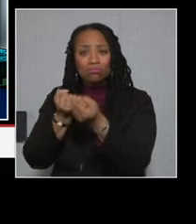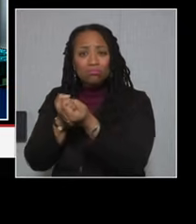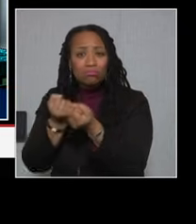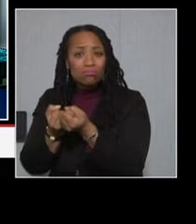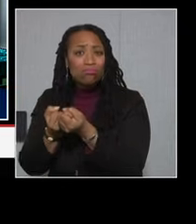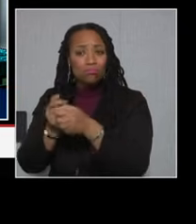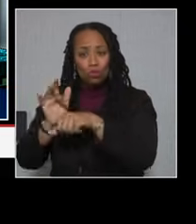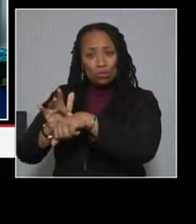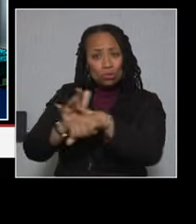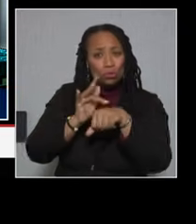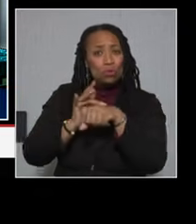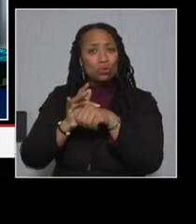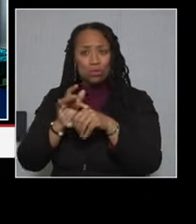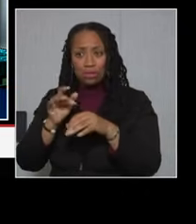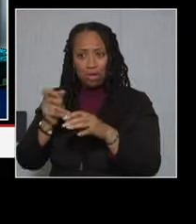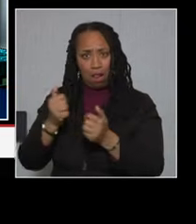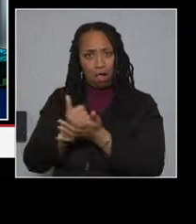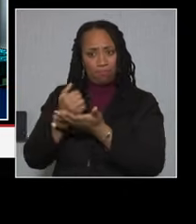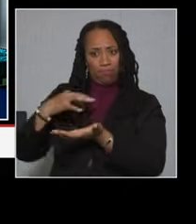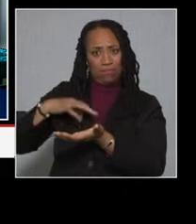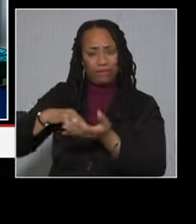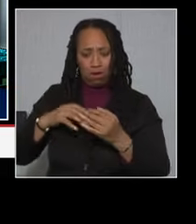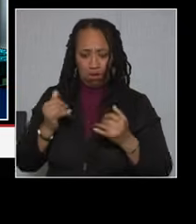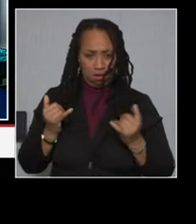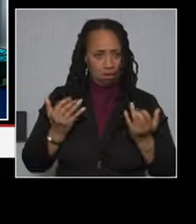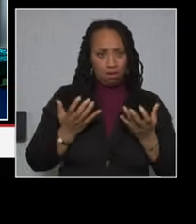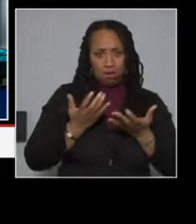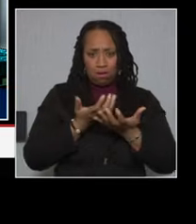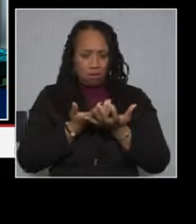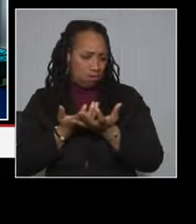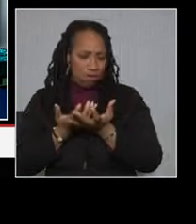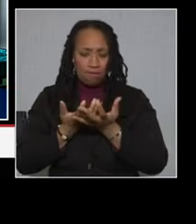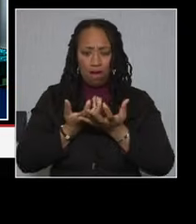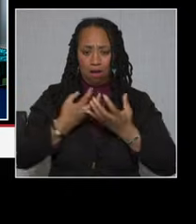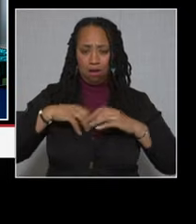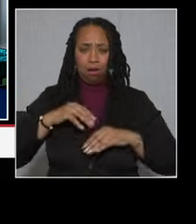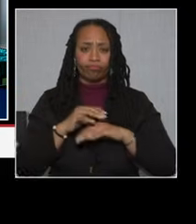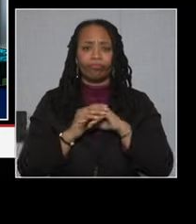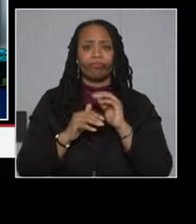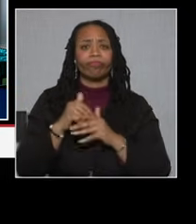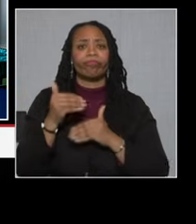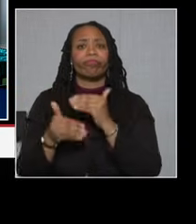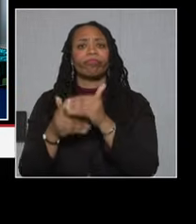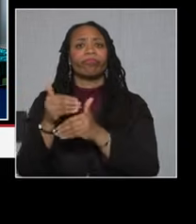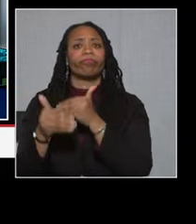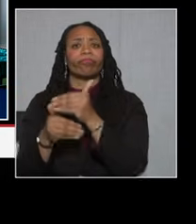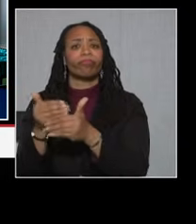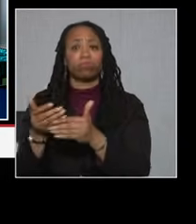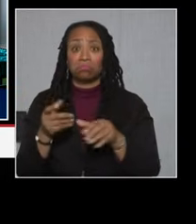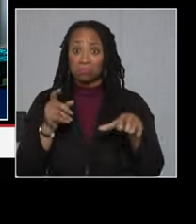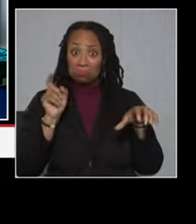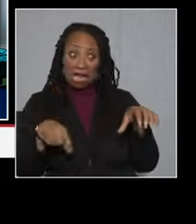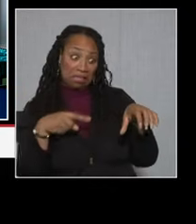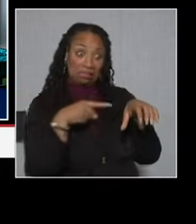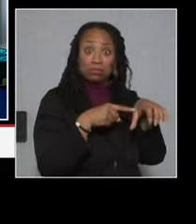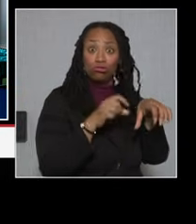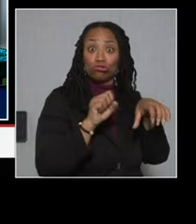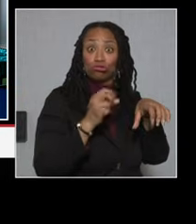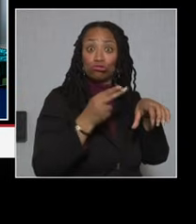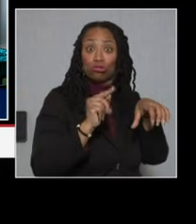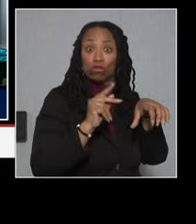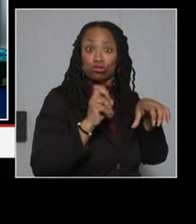program that has been vital to driving down our point-in-time count homeless population, as well as a very significant